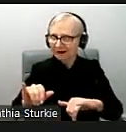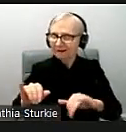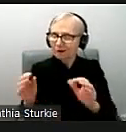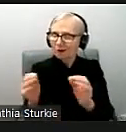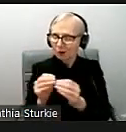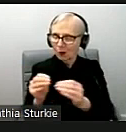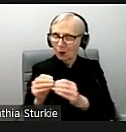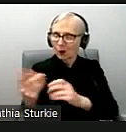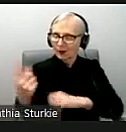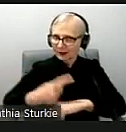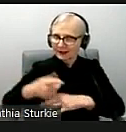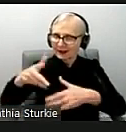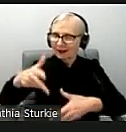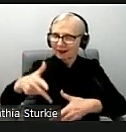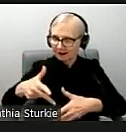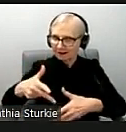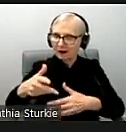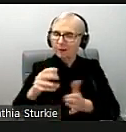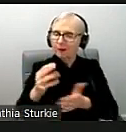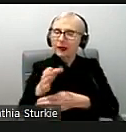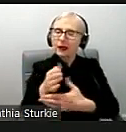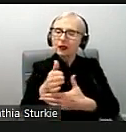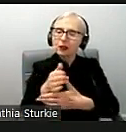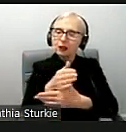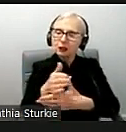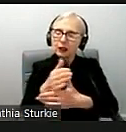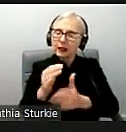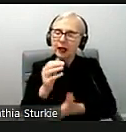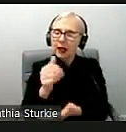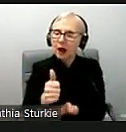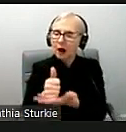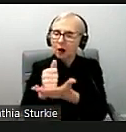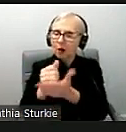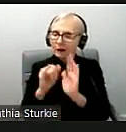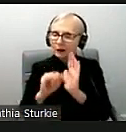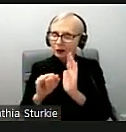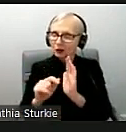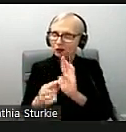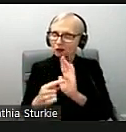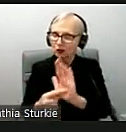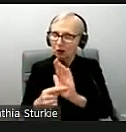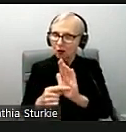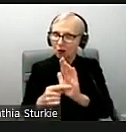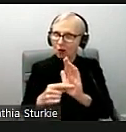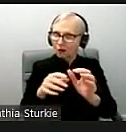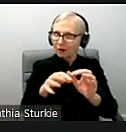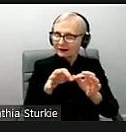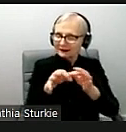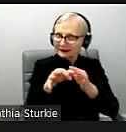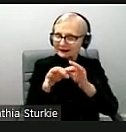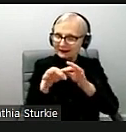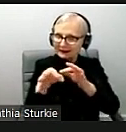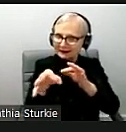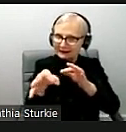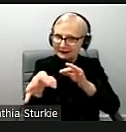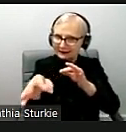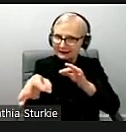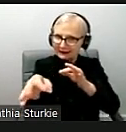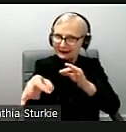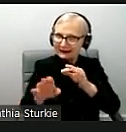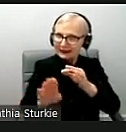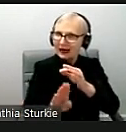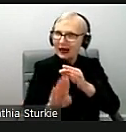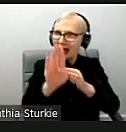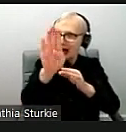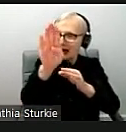data with you because I think it helpfully illustrates this extended high and stubborn plateau that we've been in for